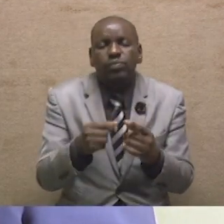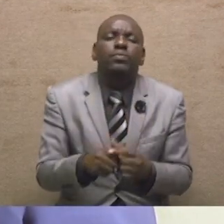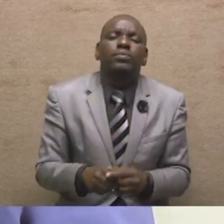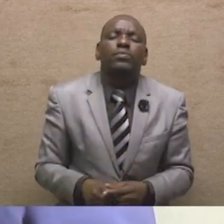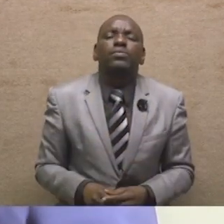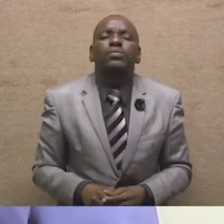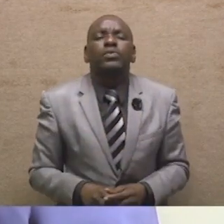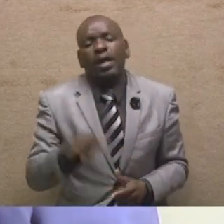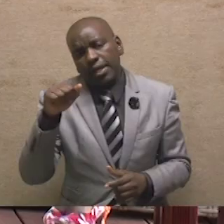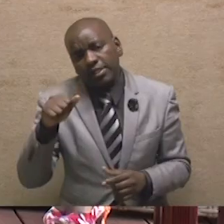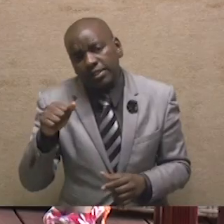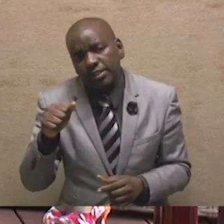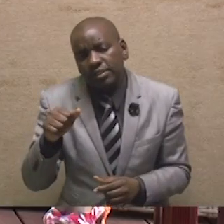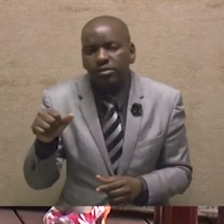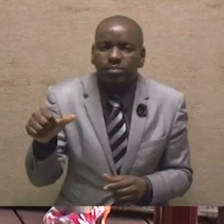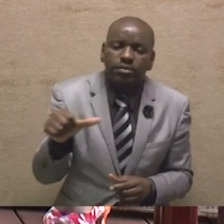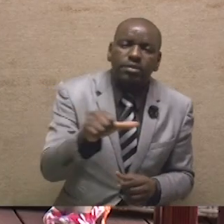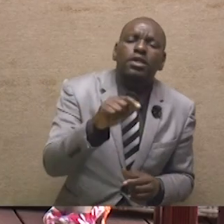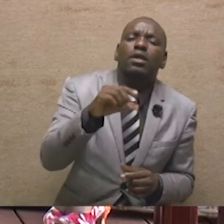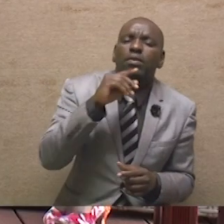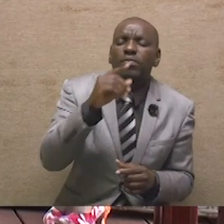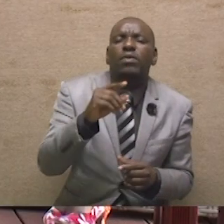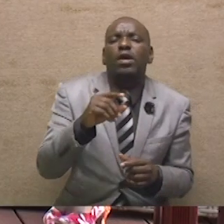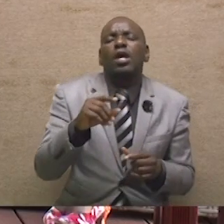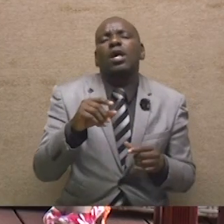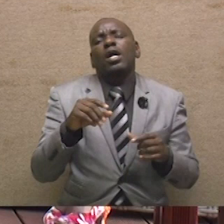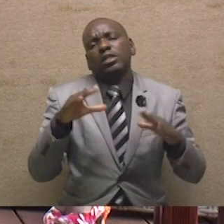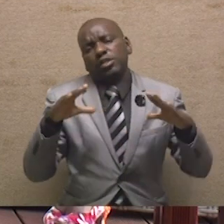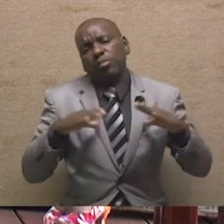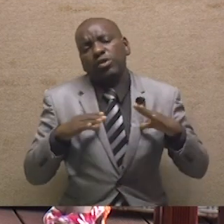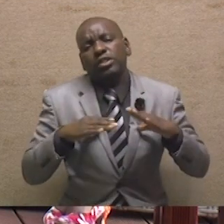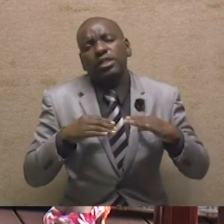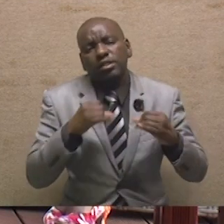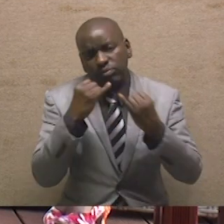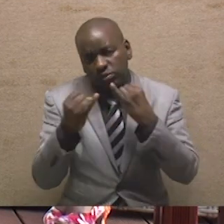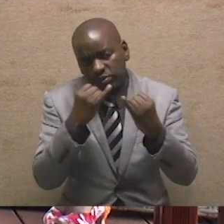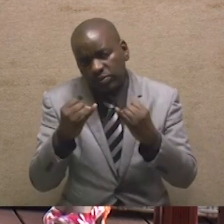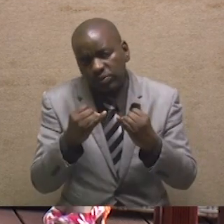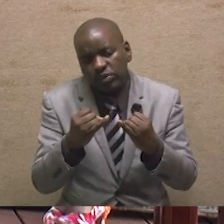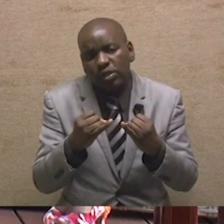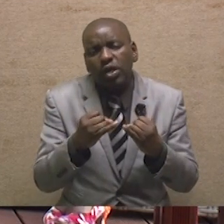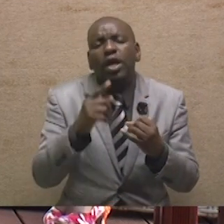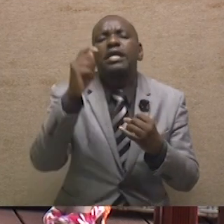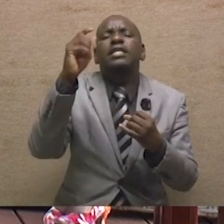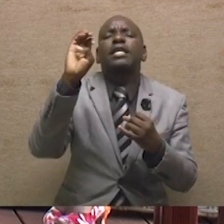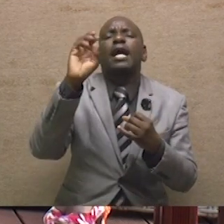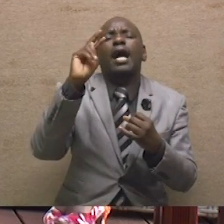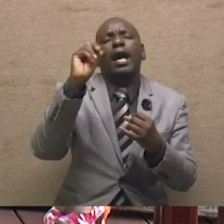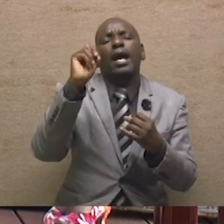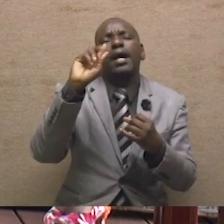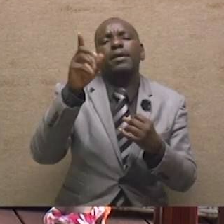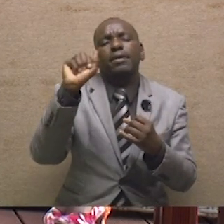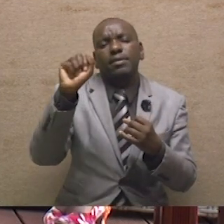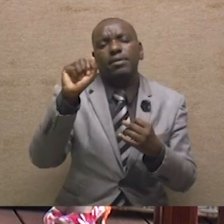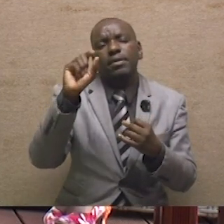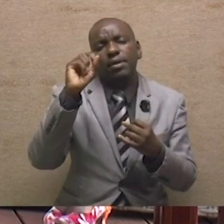have talked about them. Yes, you're bringing in something that is interesting, and Tendai might need to come in when it comes to the